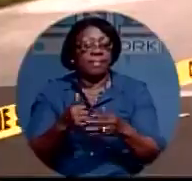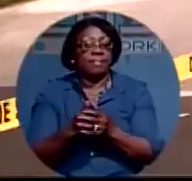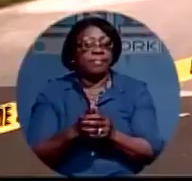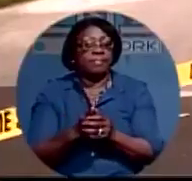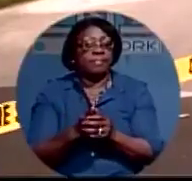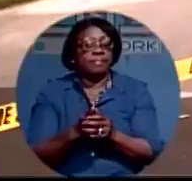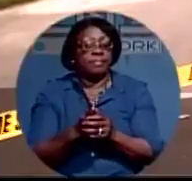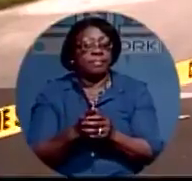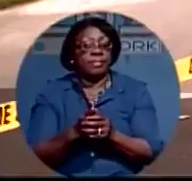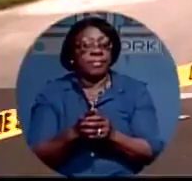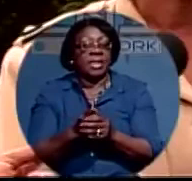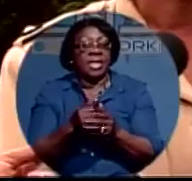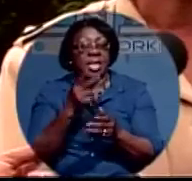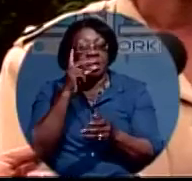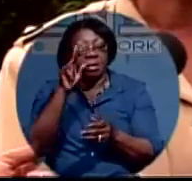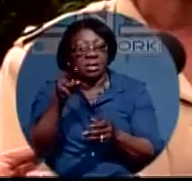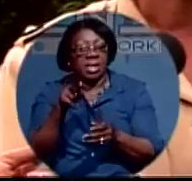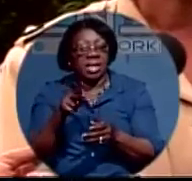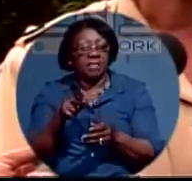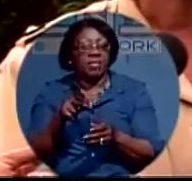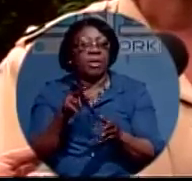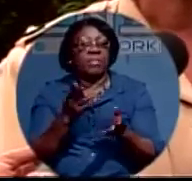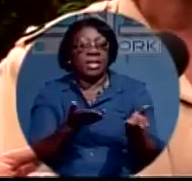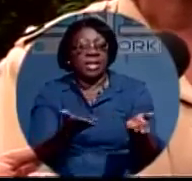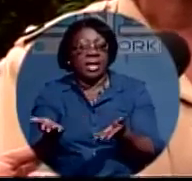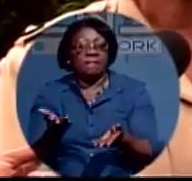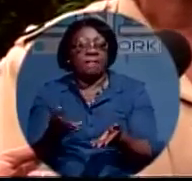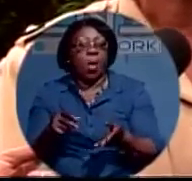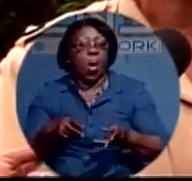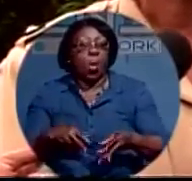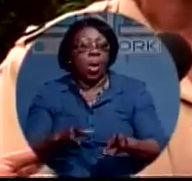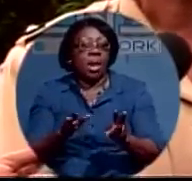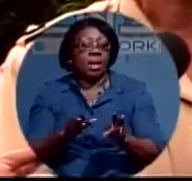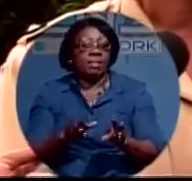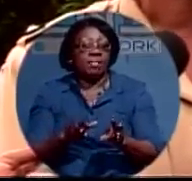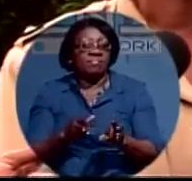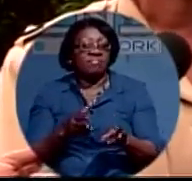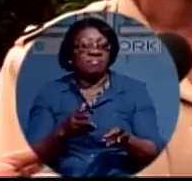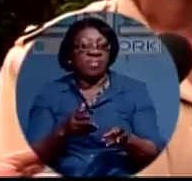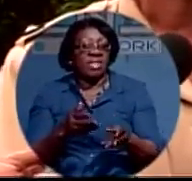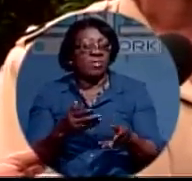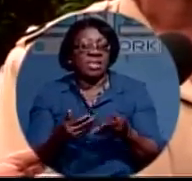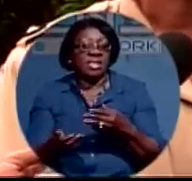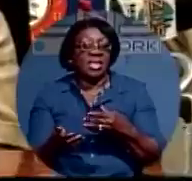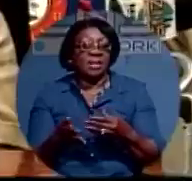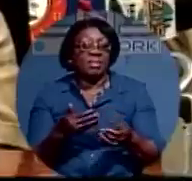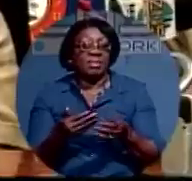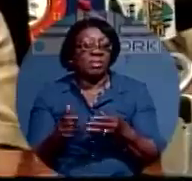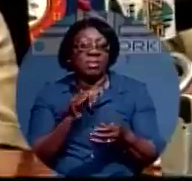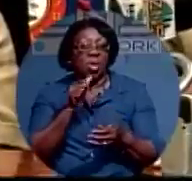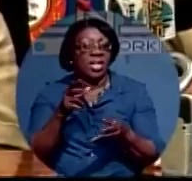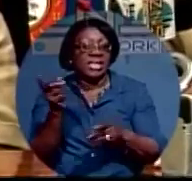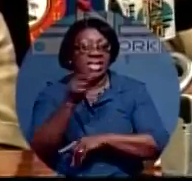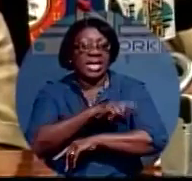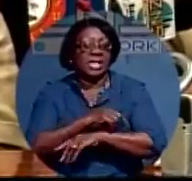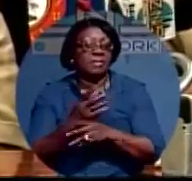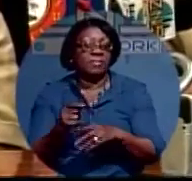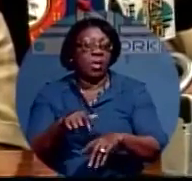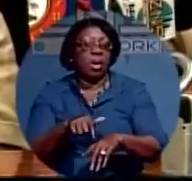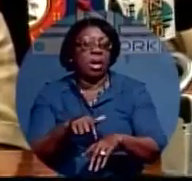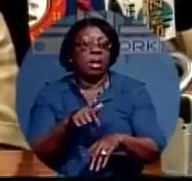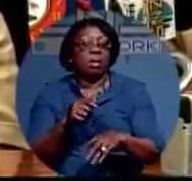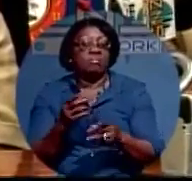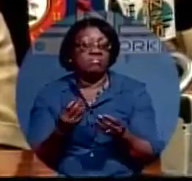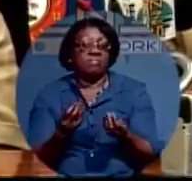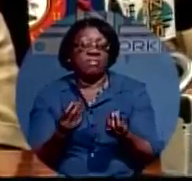took place overnight? It seems like he would have been there for a while. Like days? I wouldn't say days, but for a while. Earlier this week, the Commissioner